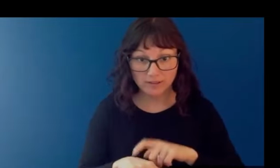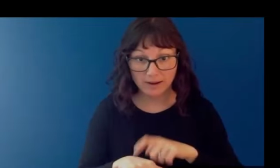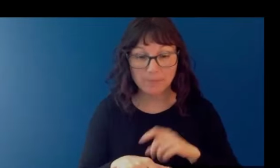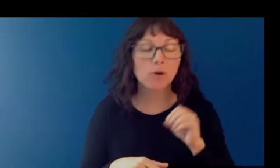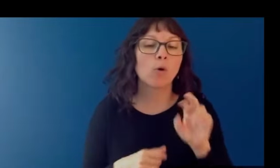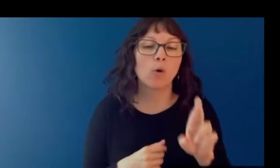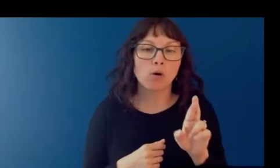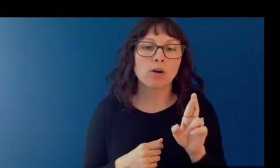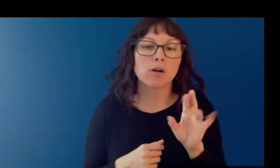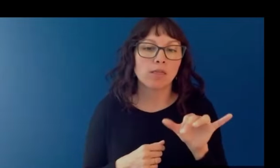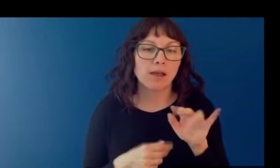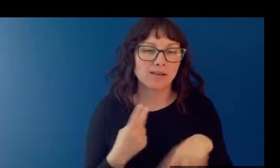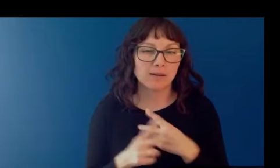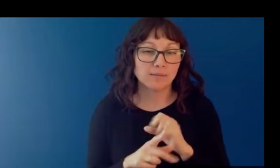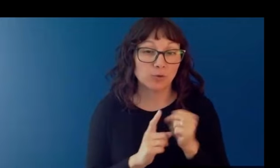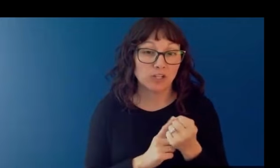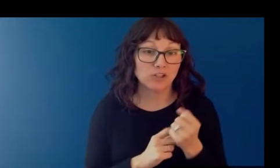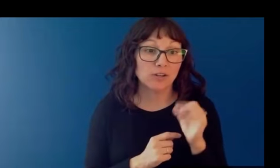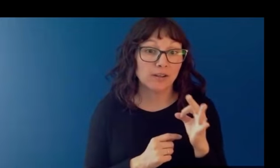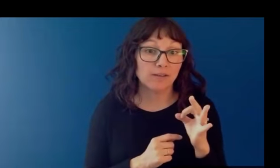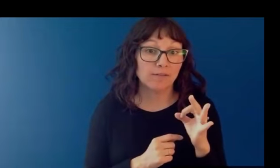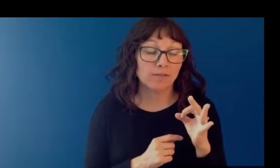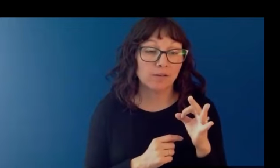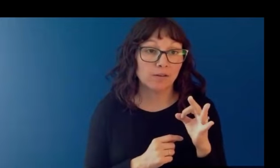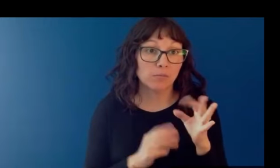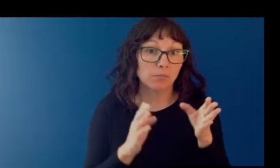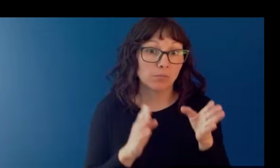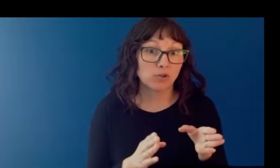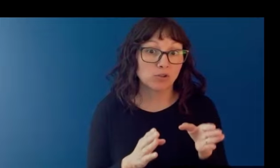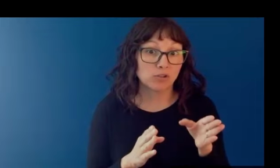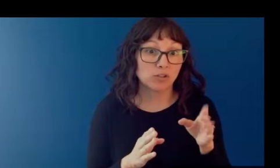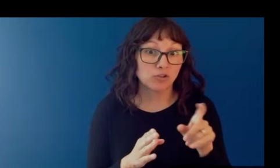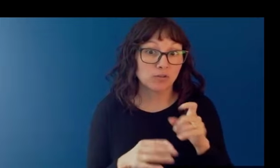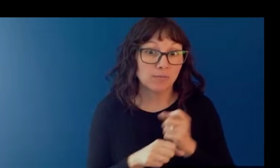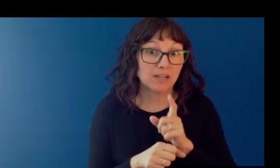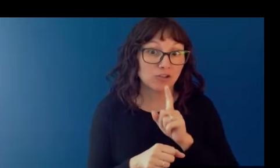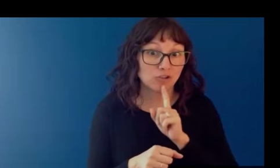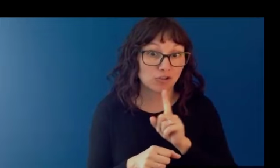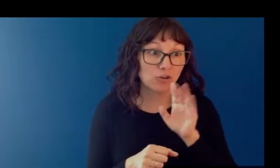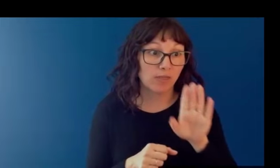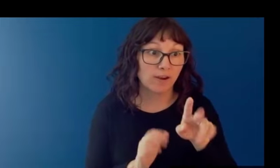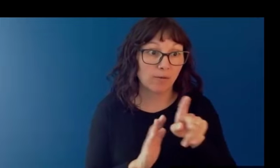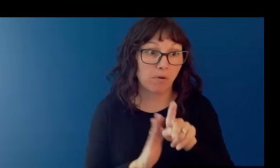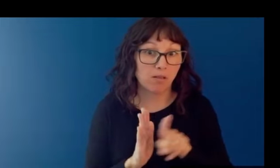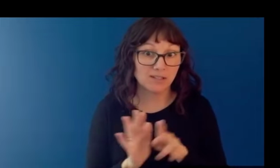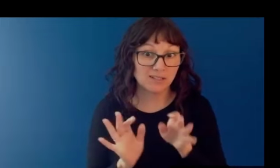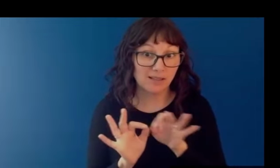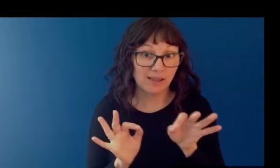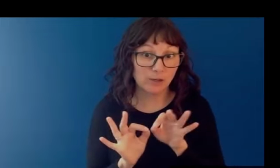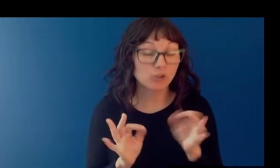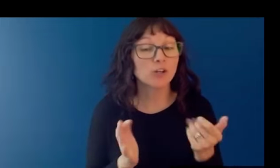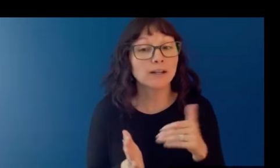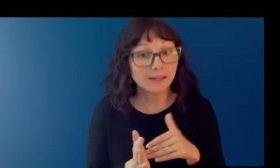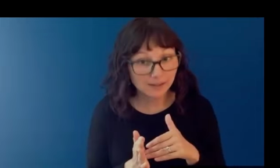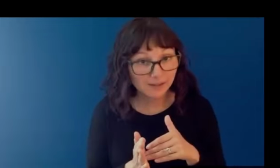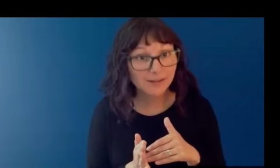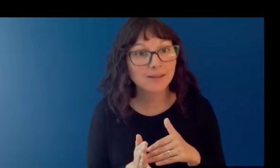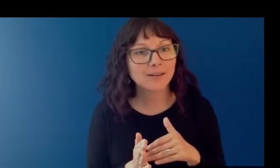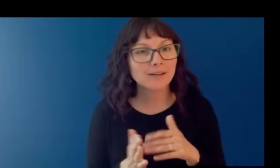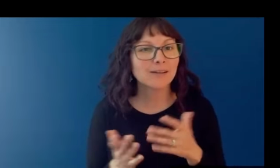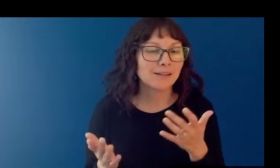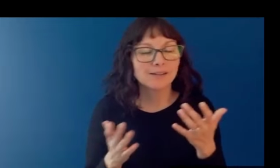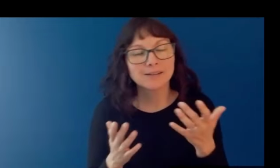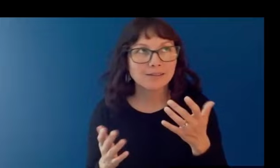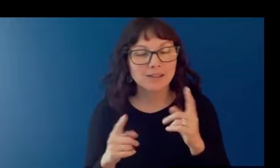Or is this a situation where somebody should make absolutely sure that the language in their policy, well, again, we're talking about differences in laws from